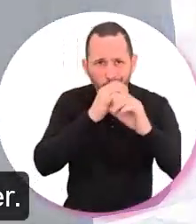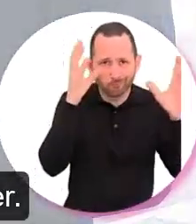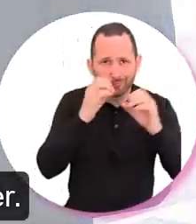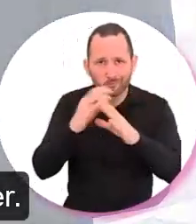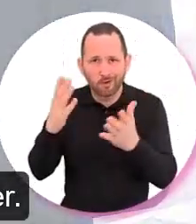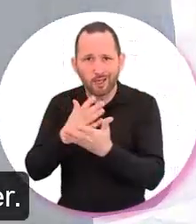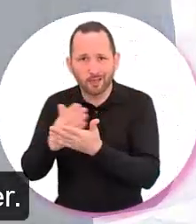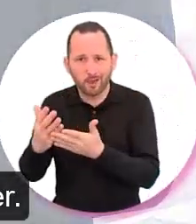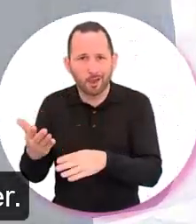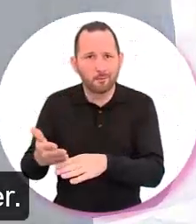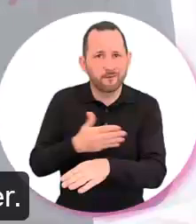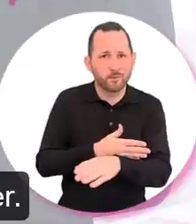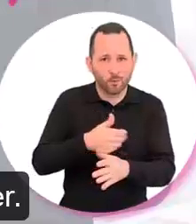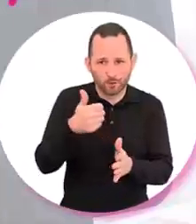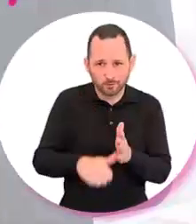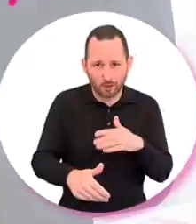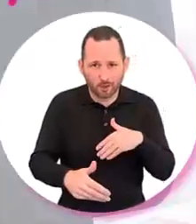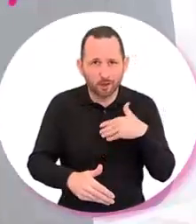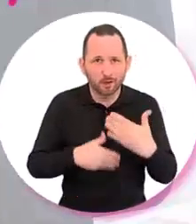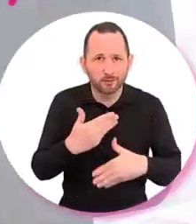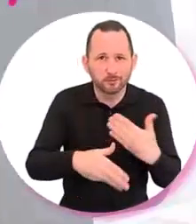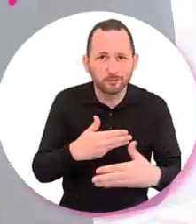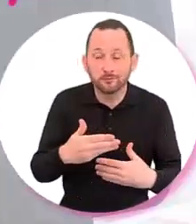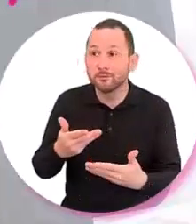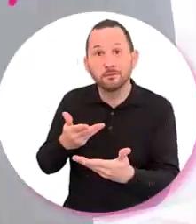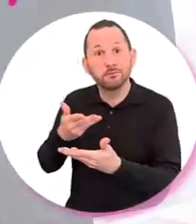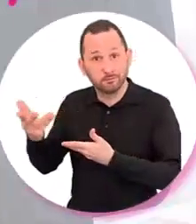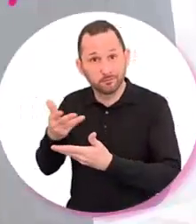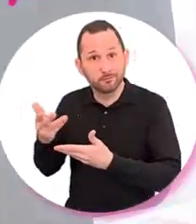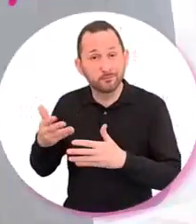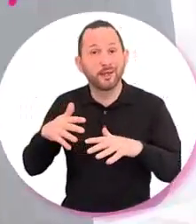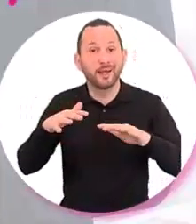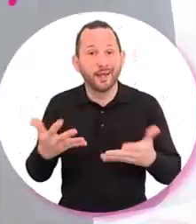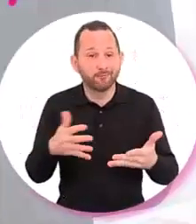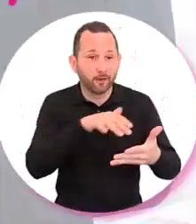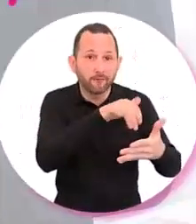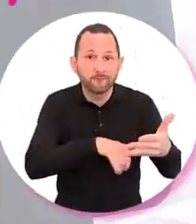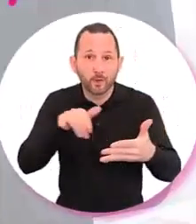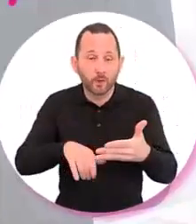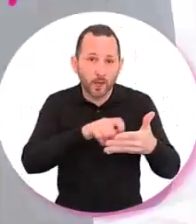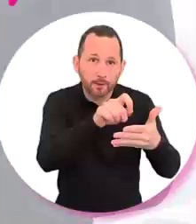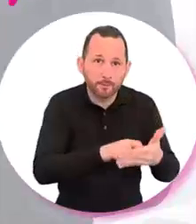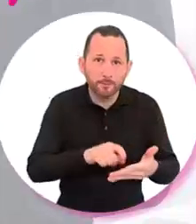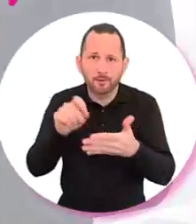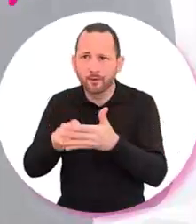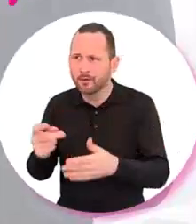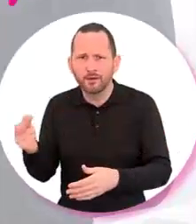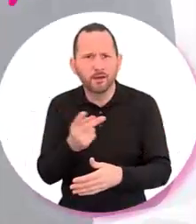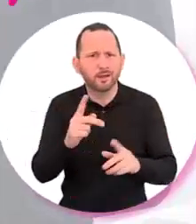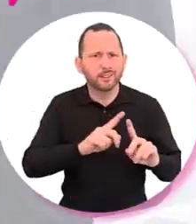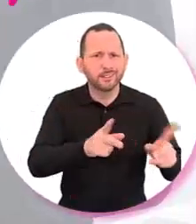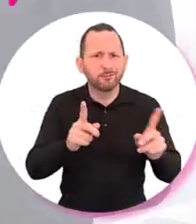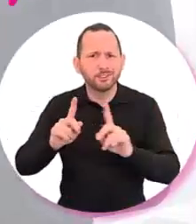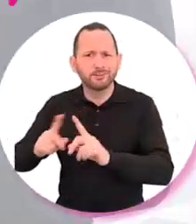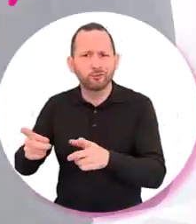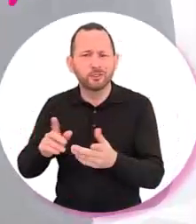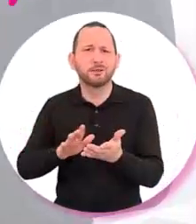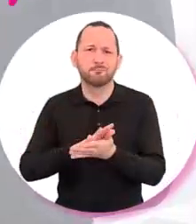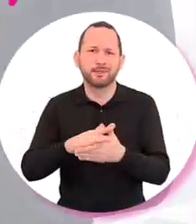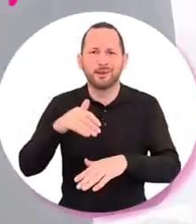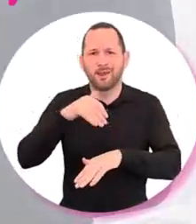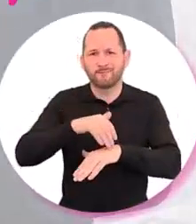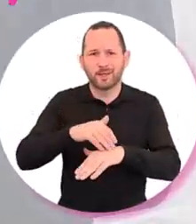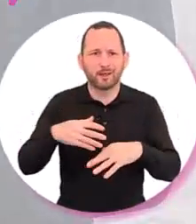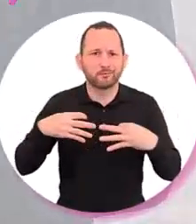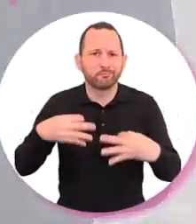and agree your choices with your partner. If your answers and your partner's answers differ, it will mean your forms will be reissued, leading to